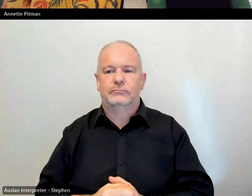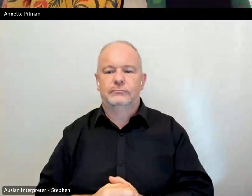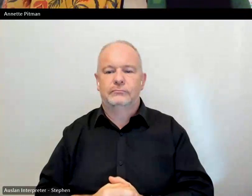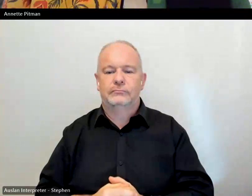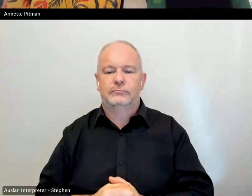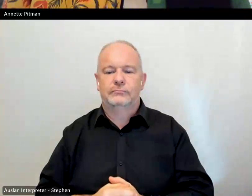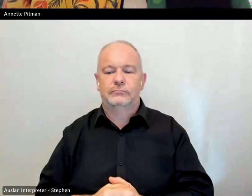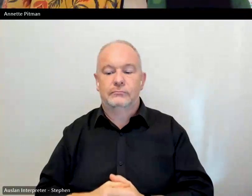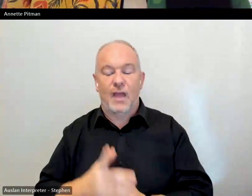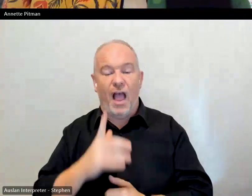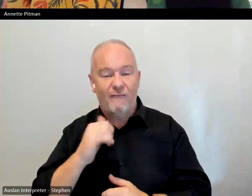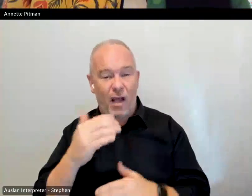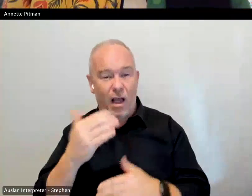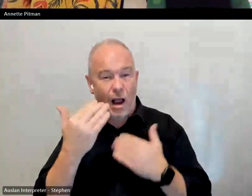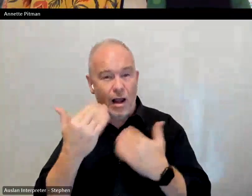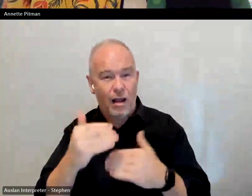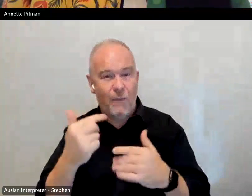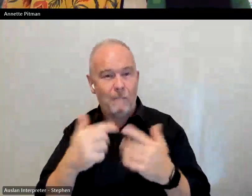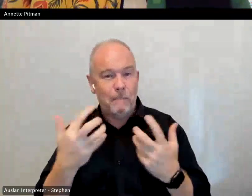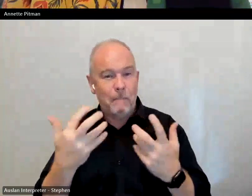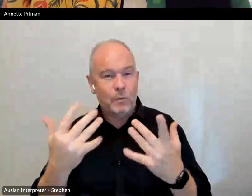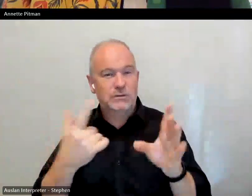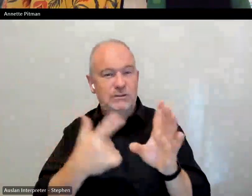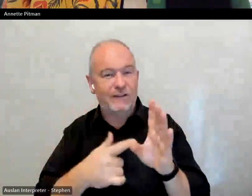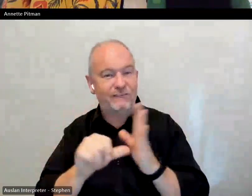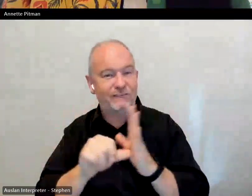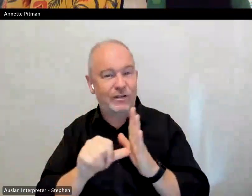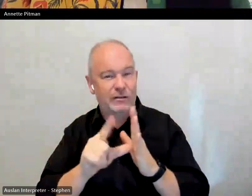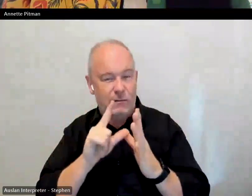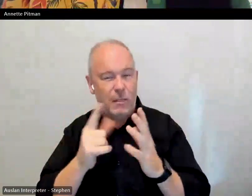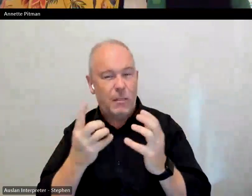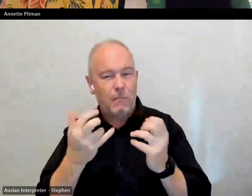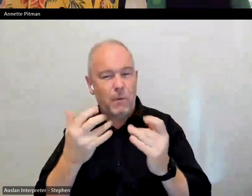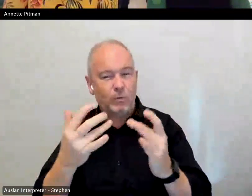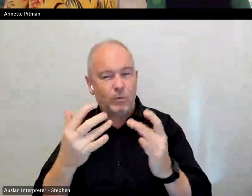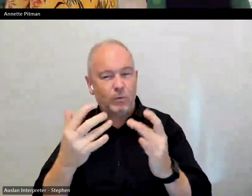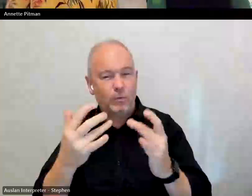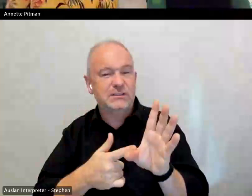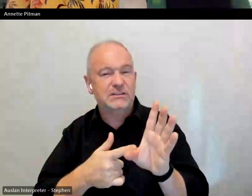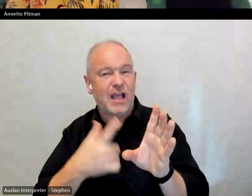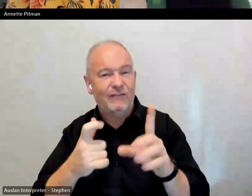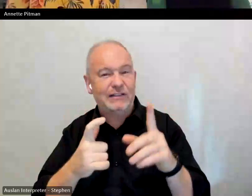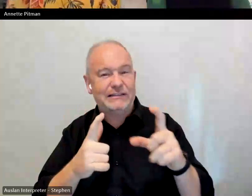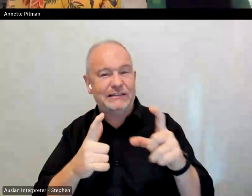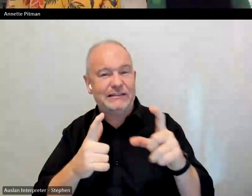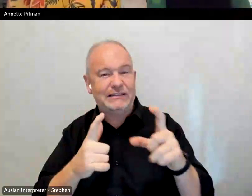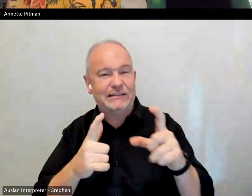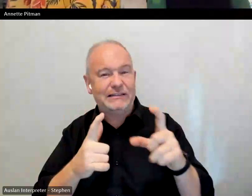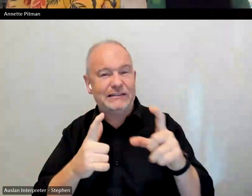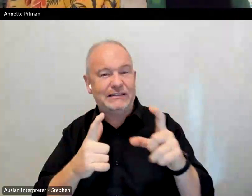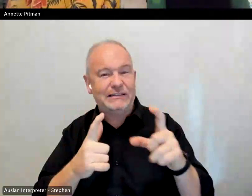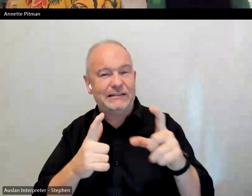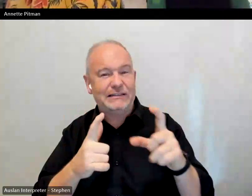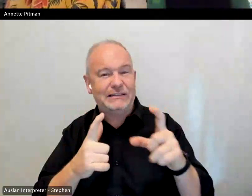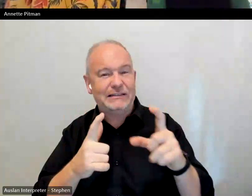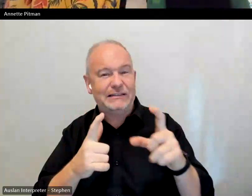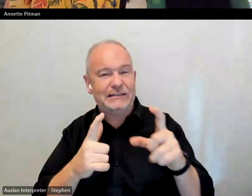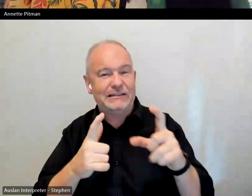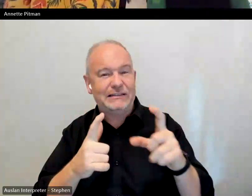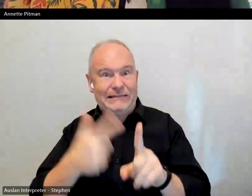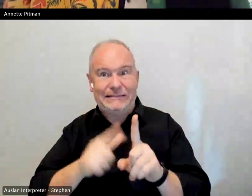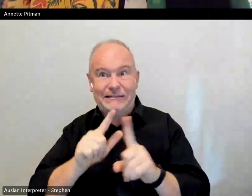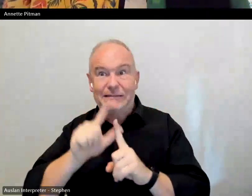Are there limits on multi-year funding? Will multi-year have CPI factored in particular for 8-year